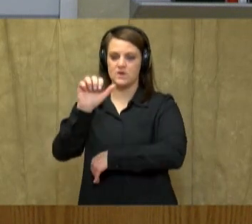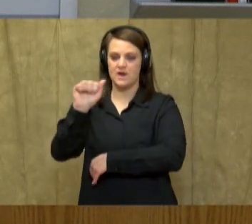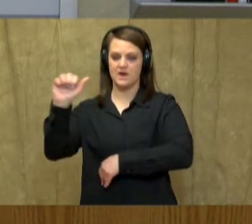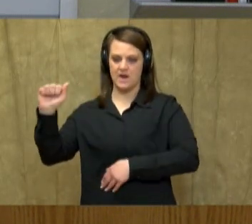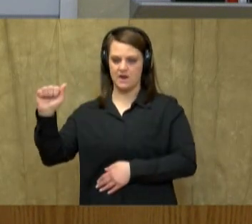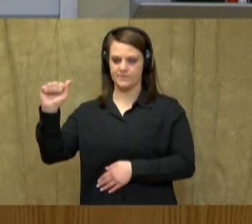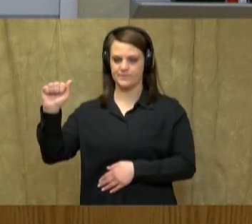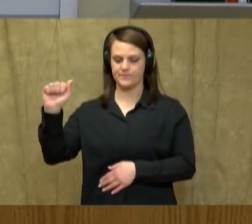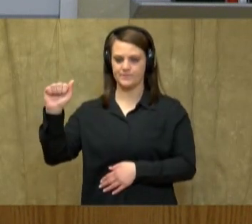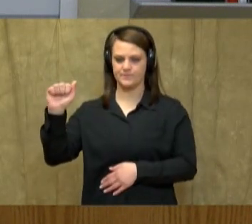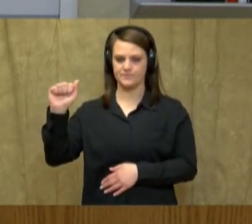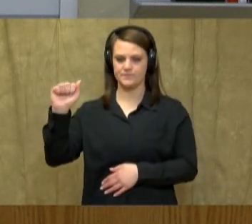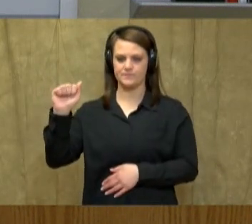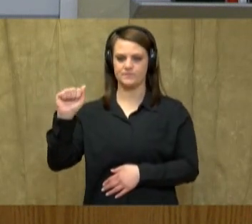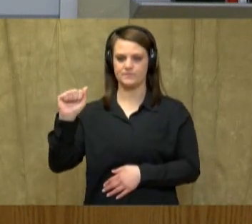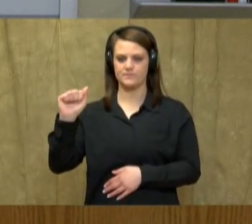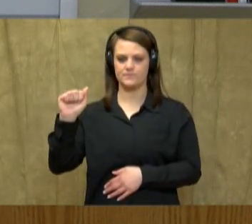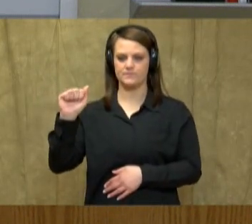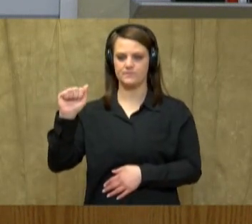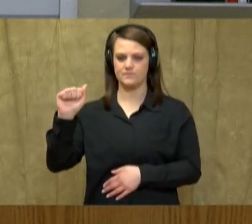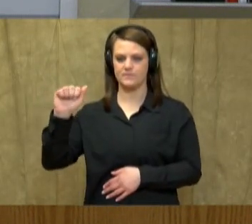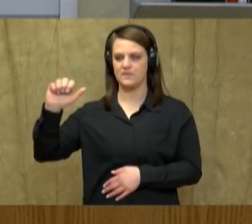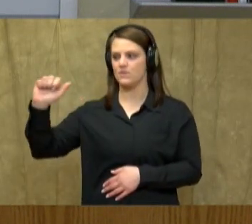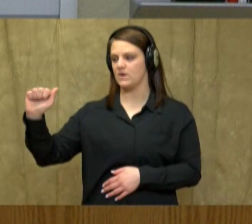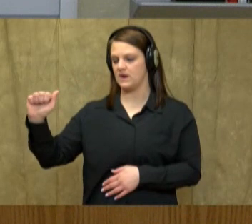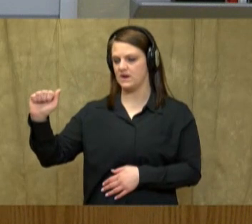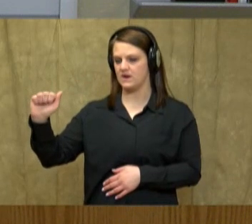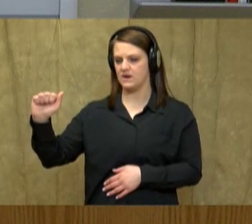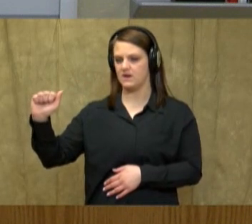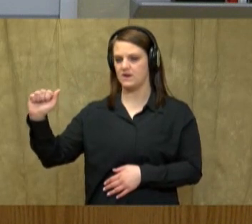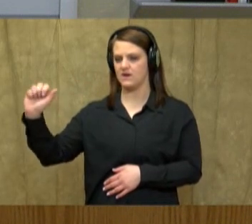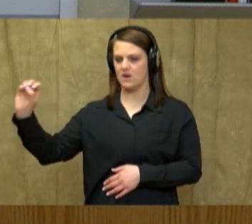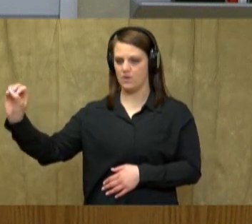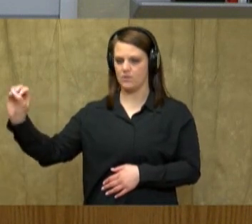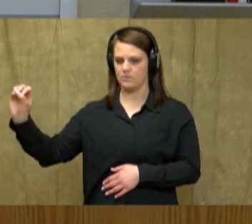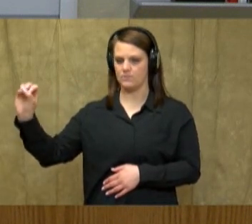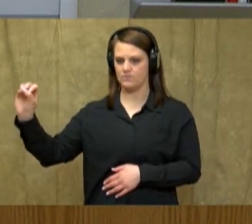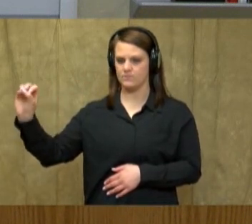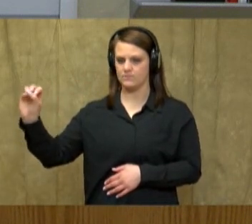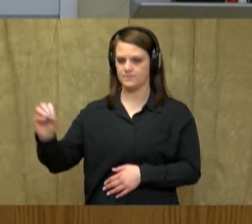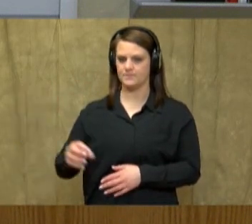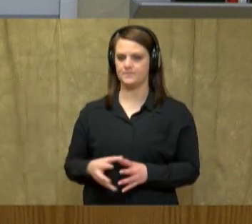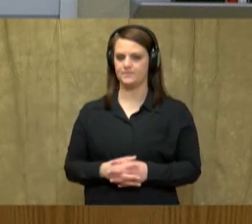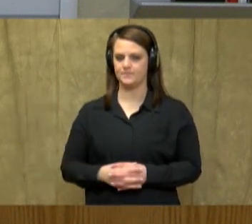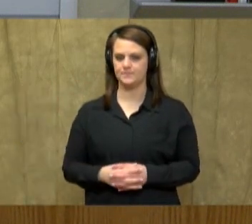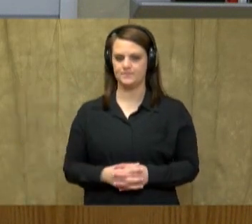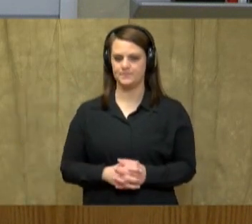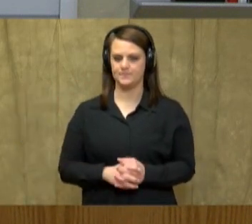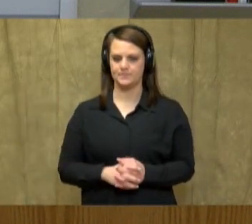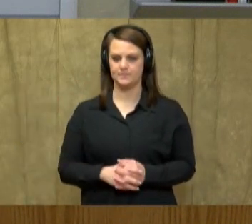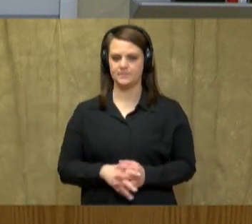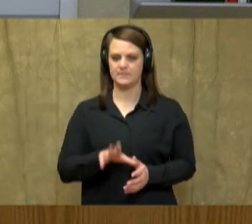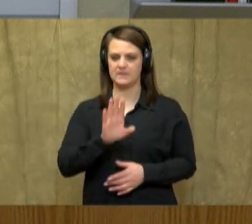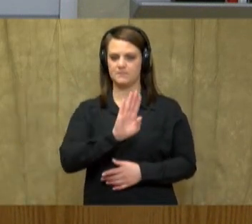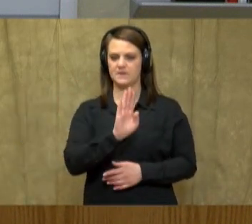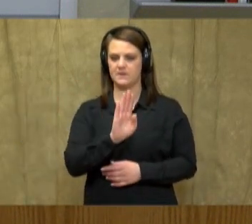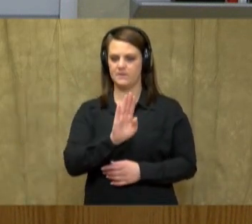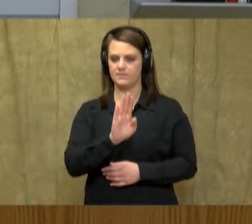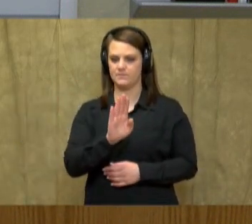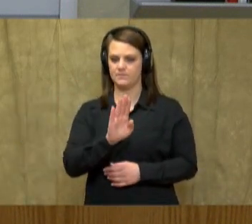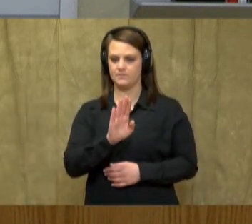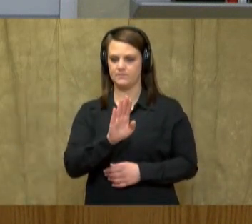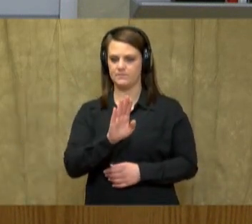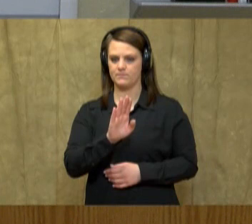AA, or one copy could be A and the other copy could be O. If you are